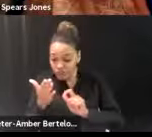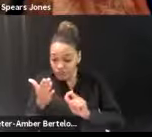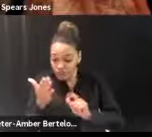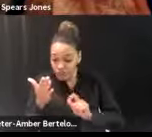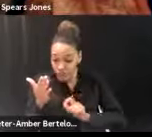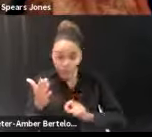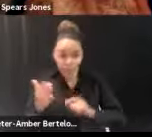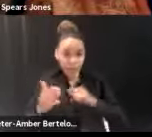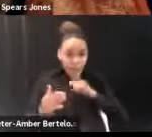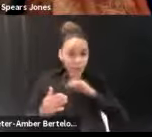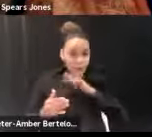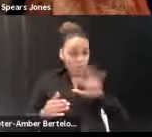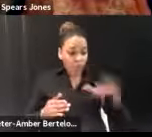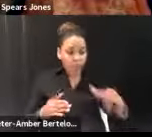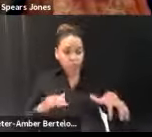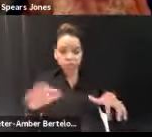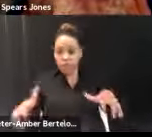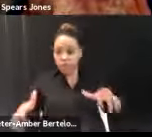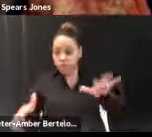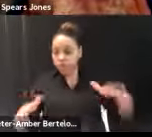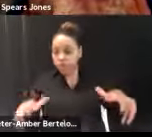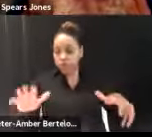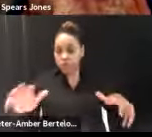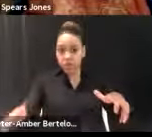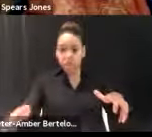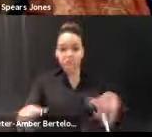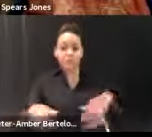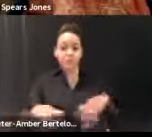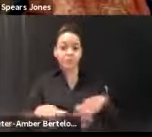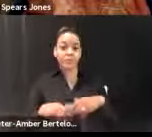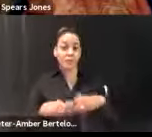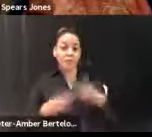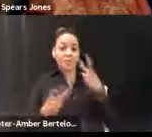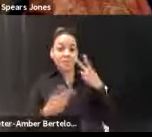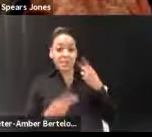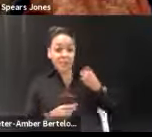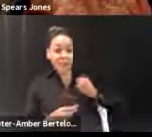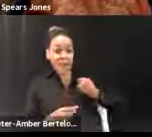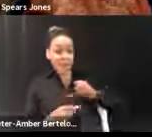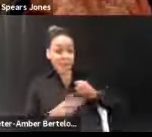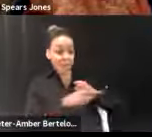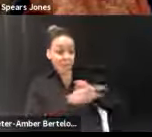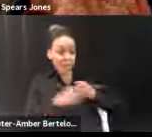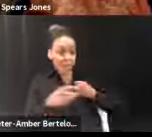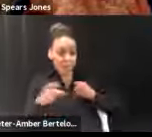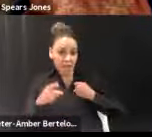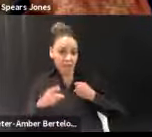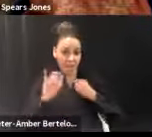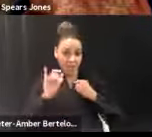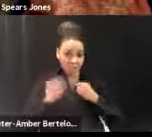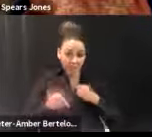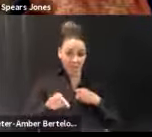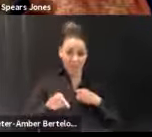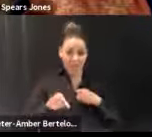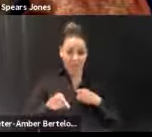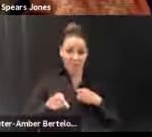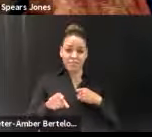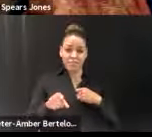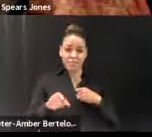trash, or garment district fabrics offloaded by a gang out of the projects, whisking